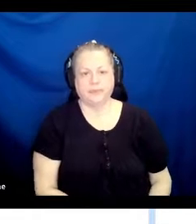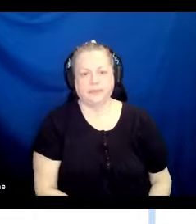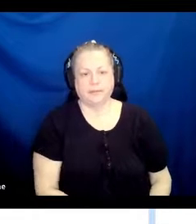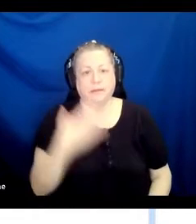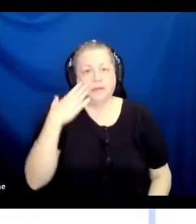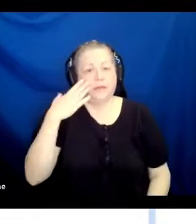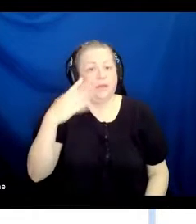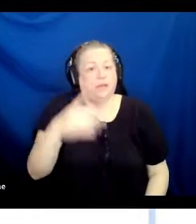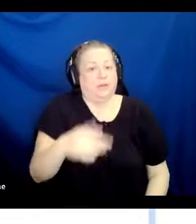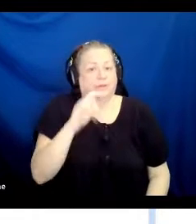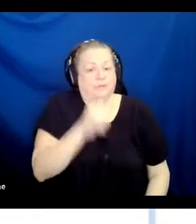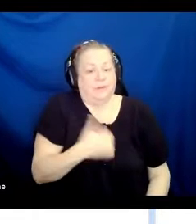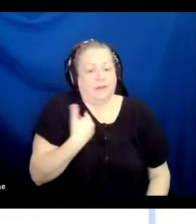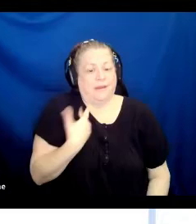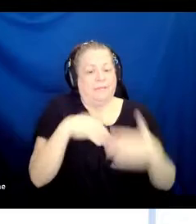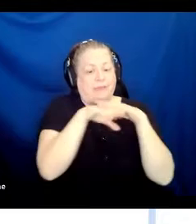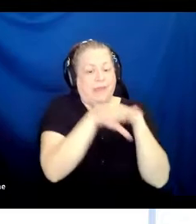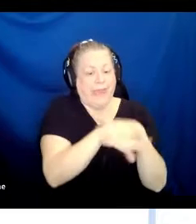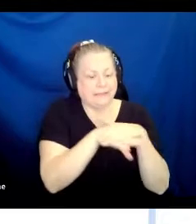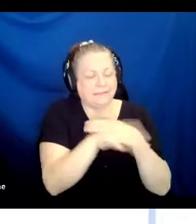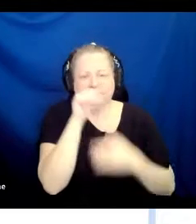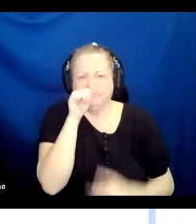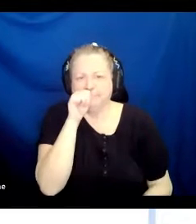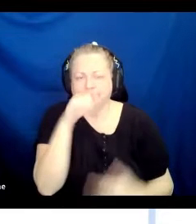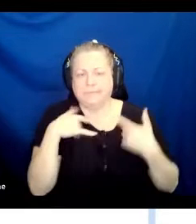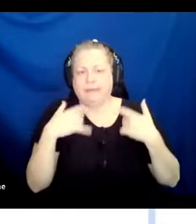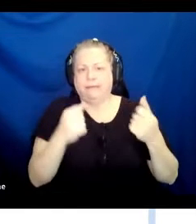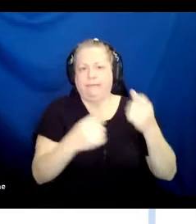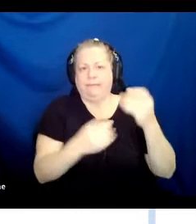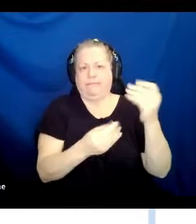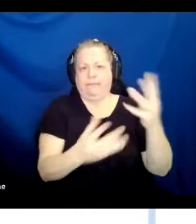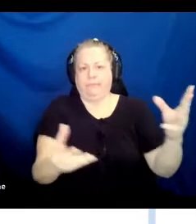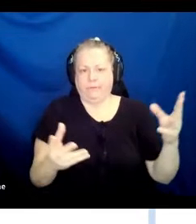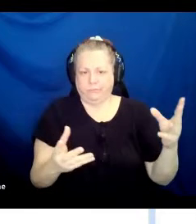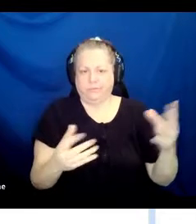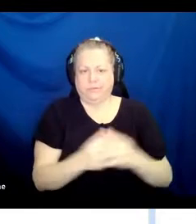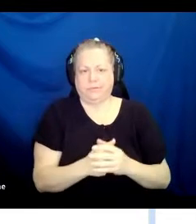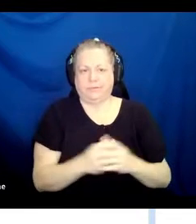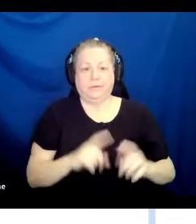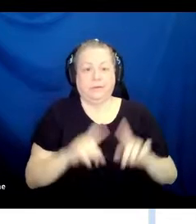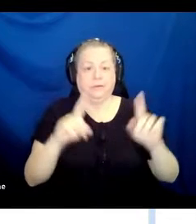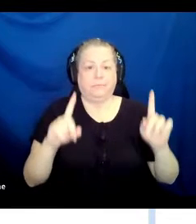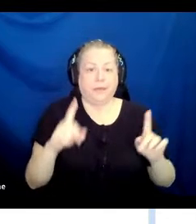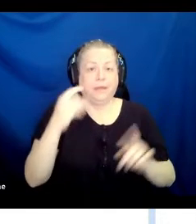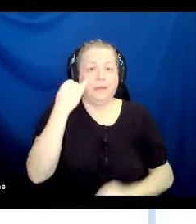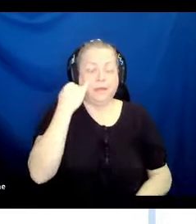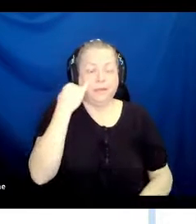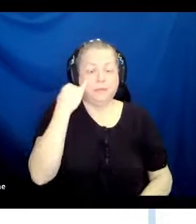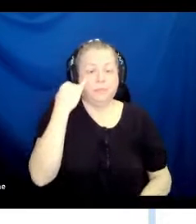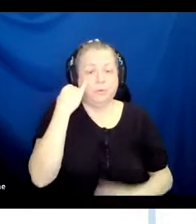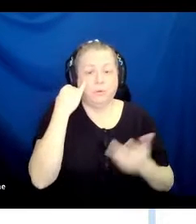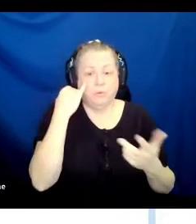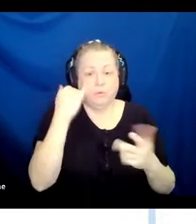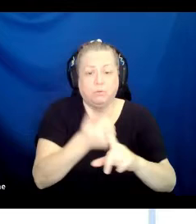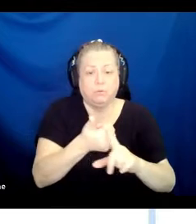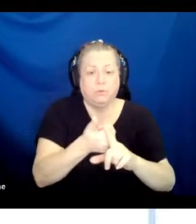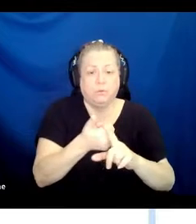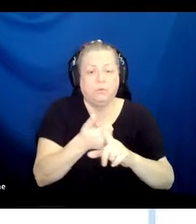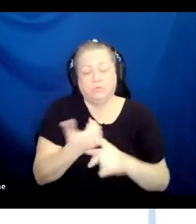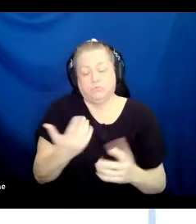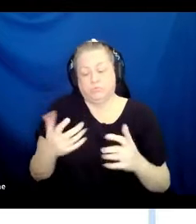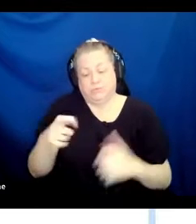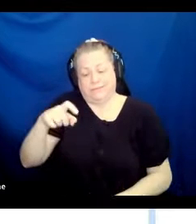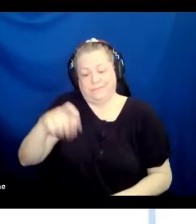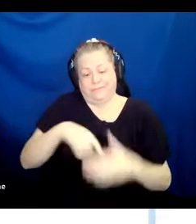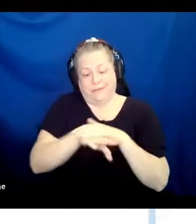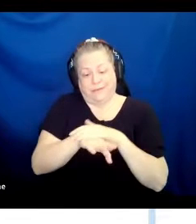private health information. However, if you would like to access a member's